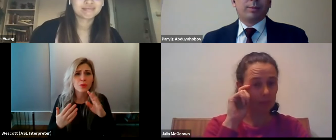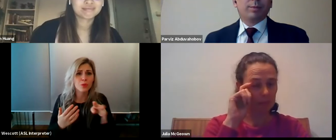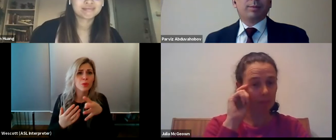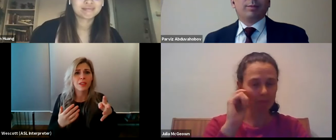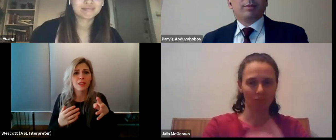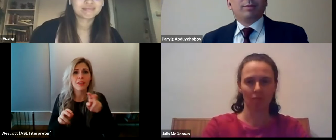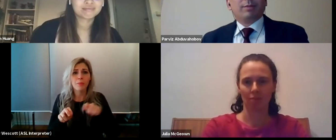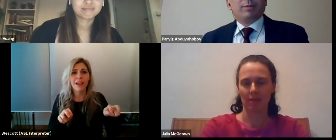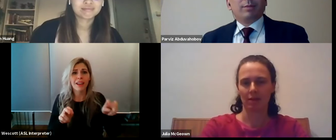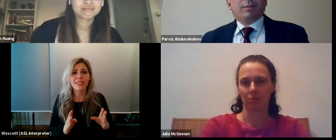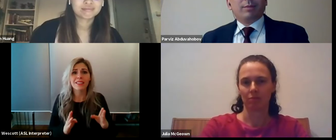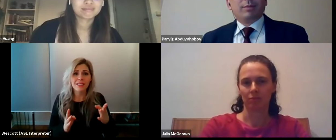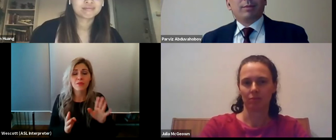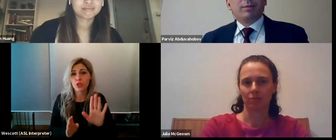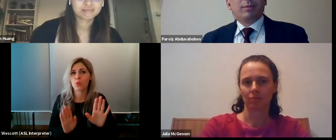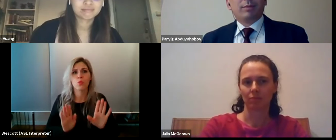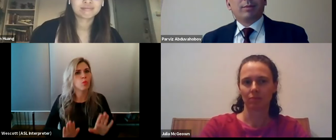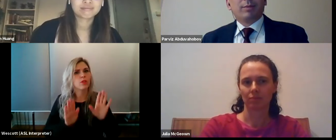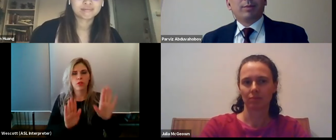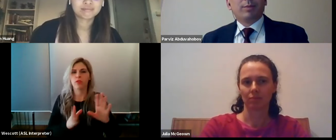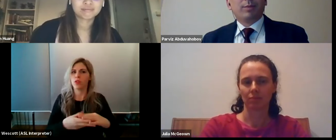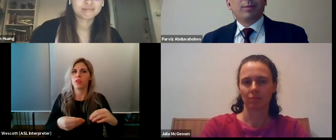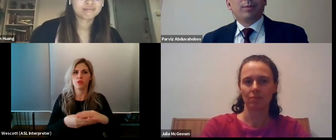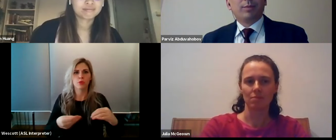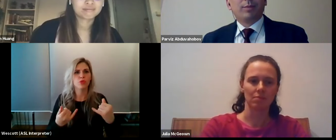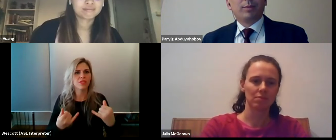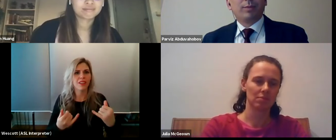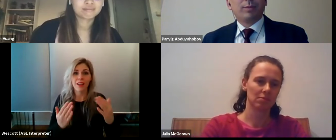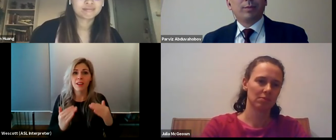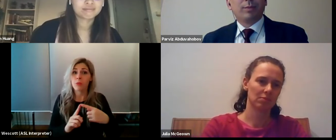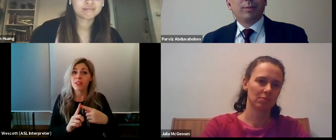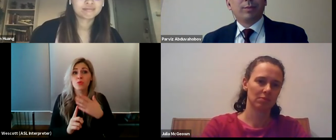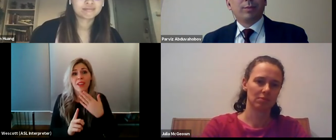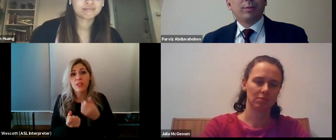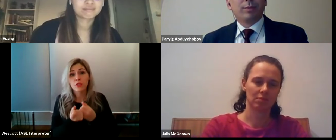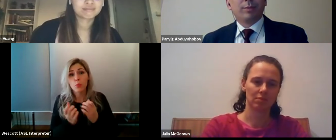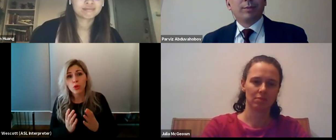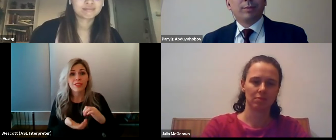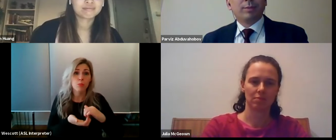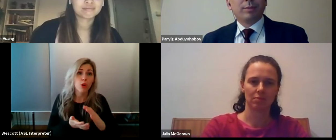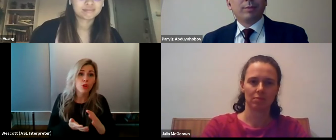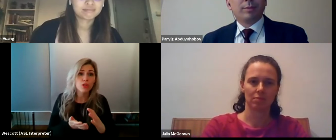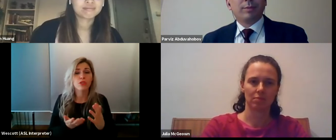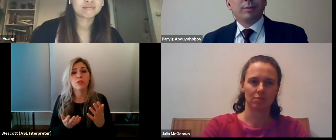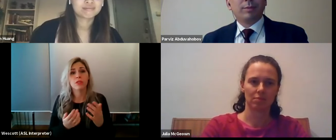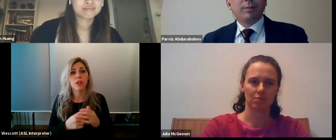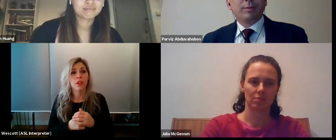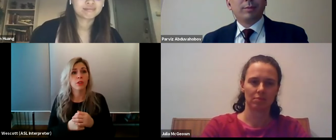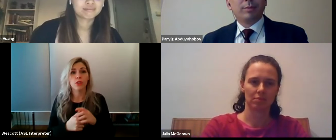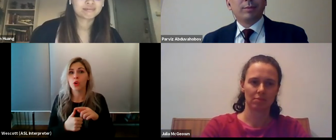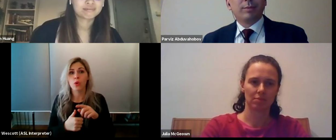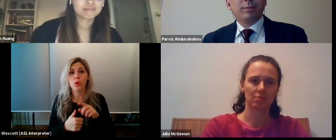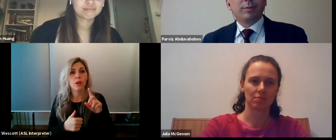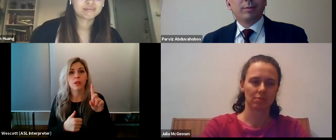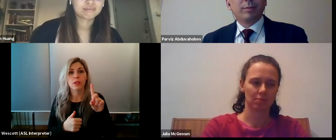their excellent contributions today. I'd also like to thank our supporters and partners, which include